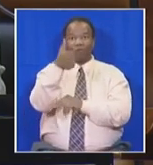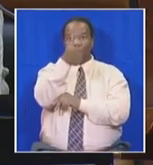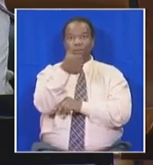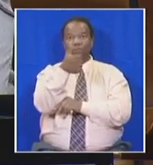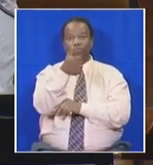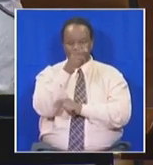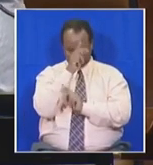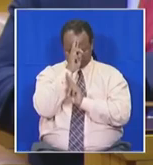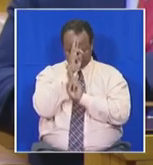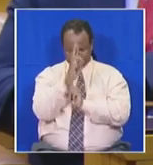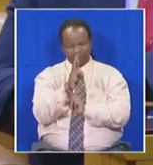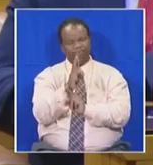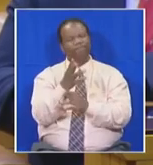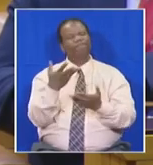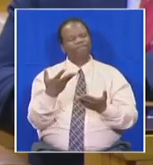Honorable Chair,